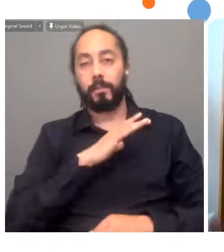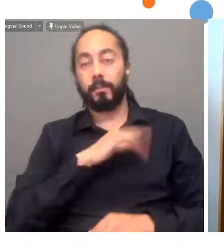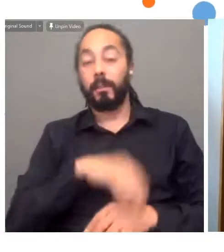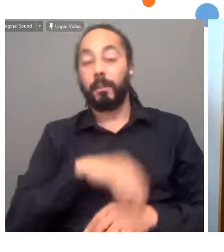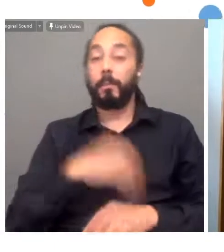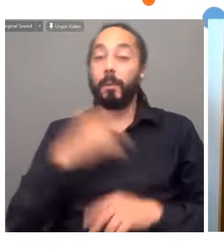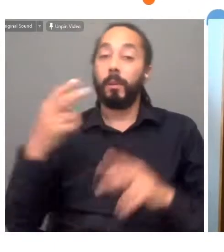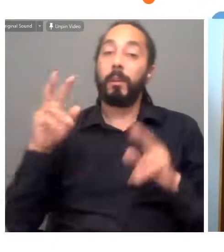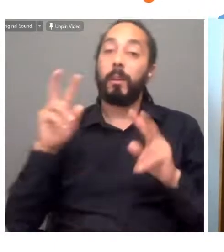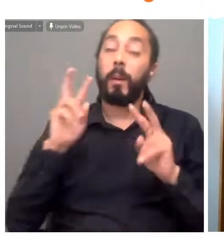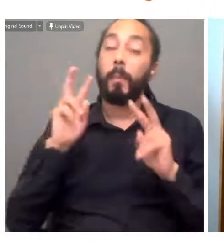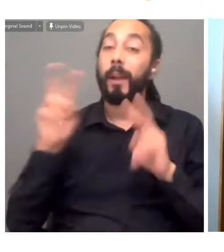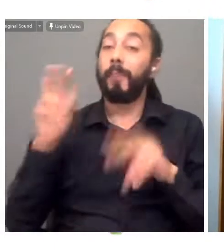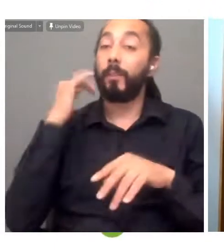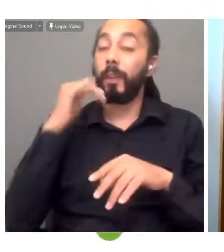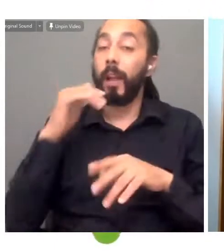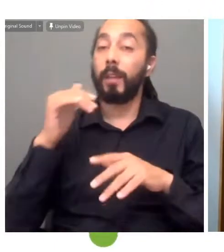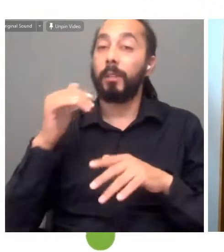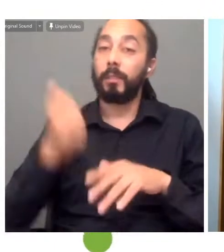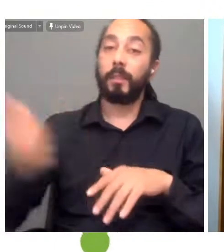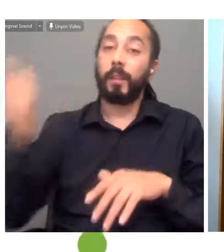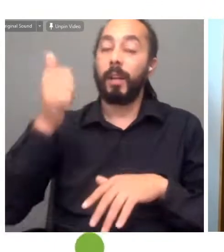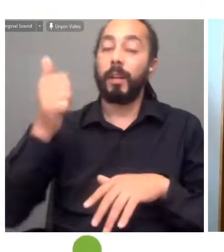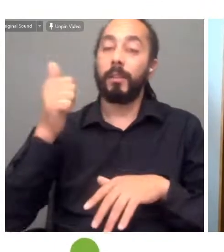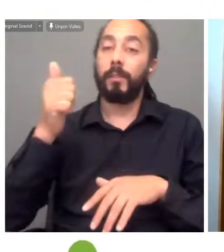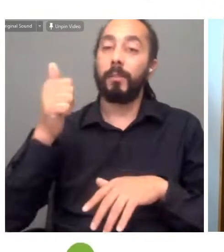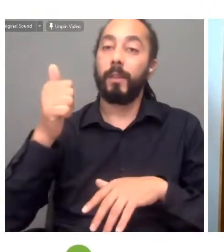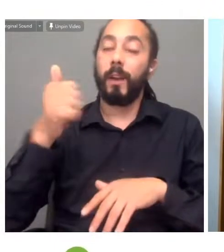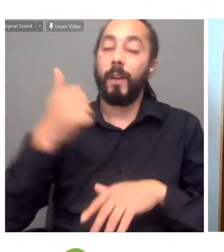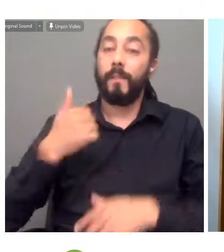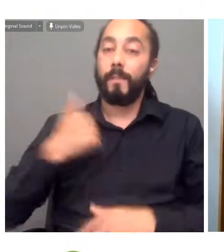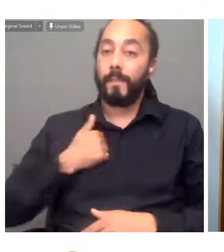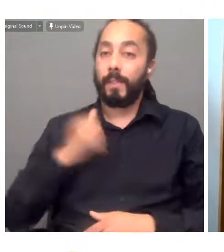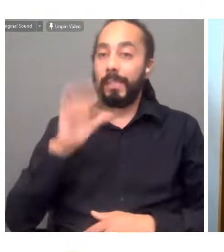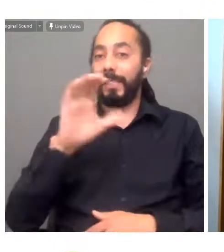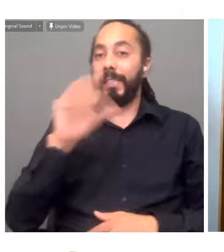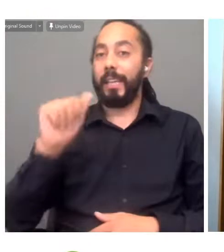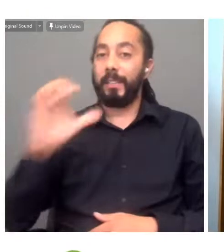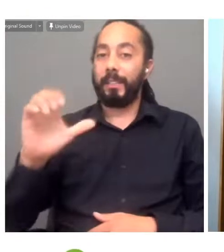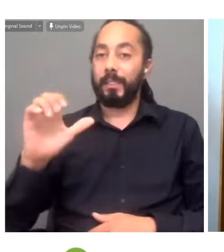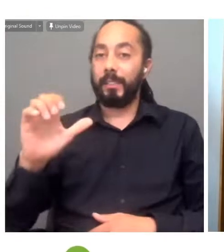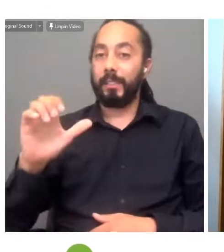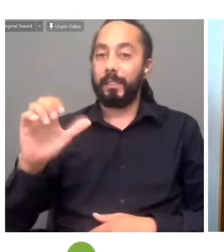Aisha Khan as head of the Canadian Human Rights Museum. So